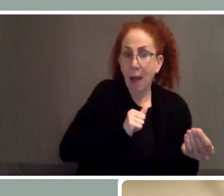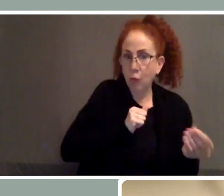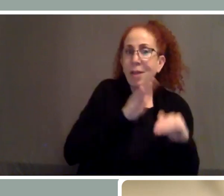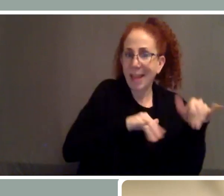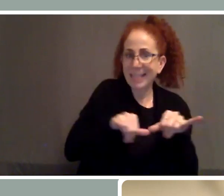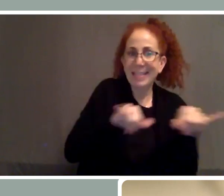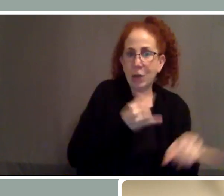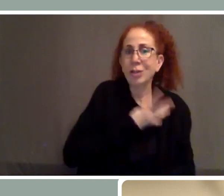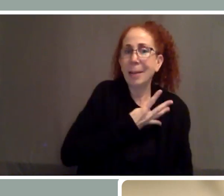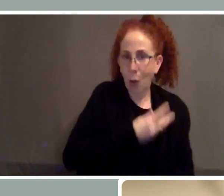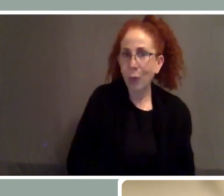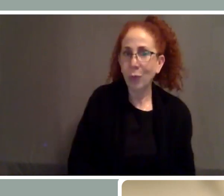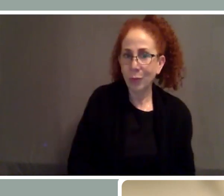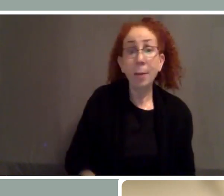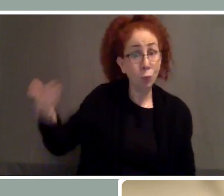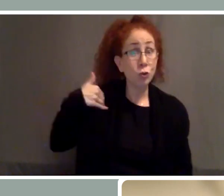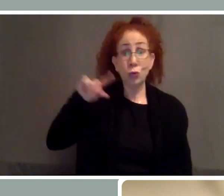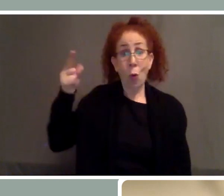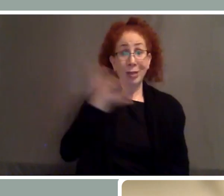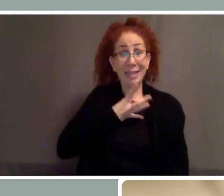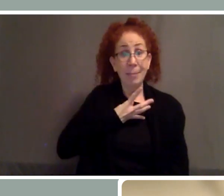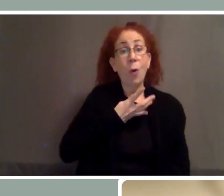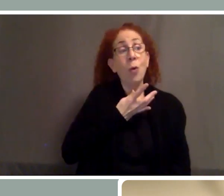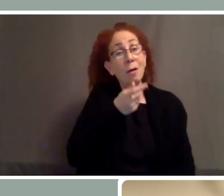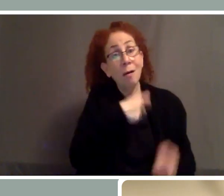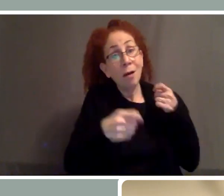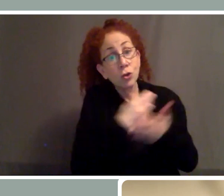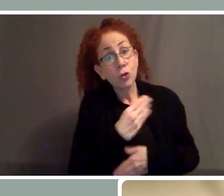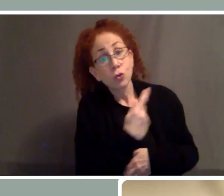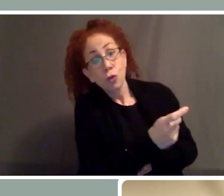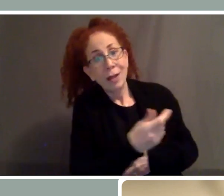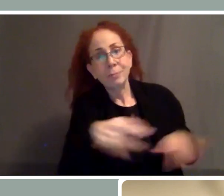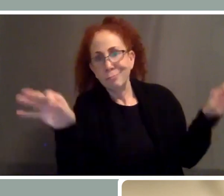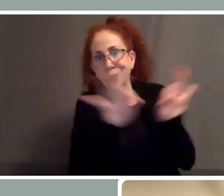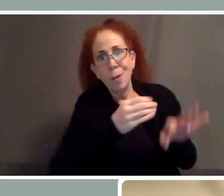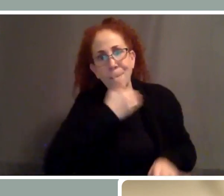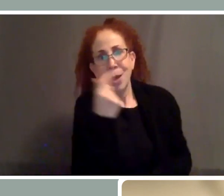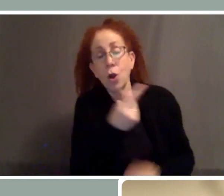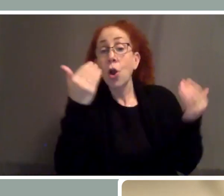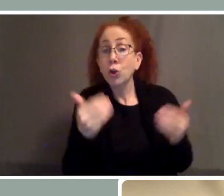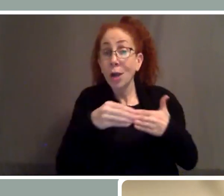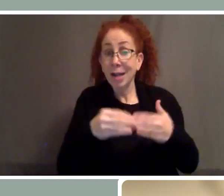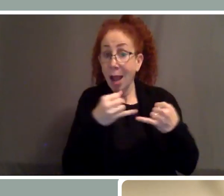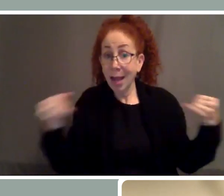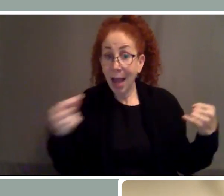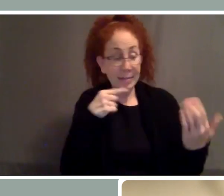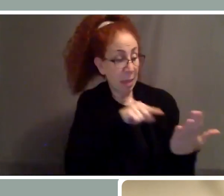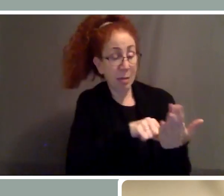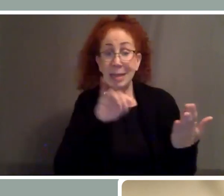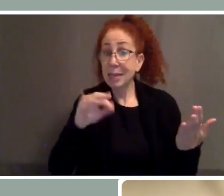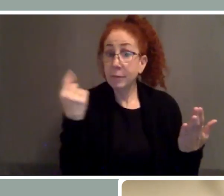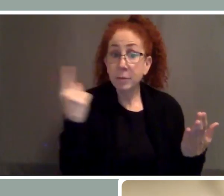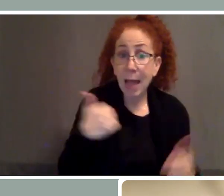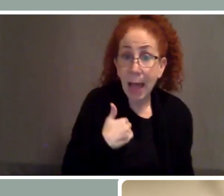standard chemotherapies, which is what we used to do. So it's really, really important. And our current guidelines say that if anyone